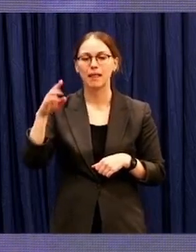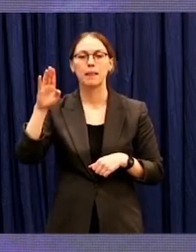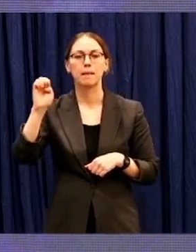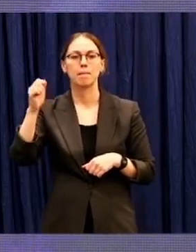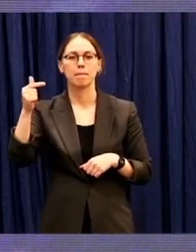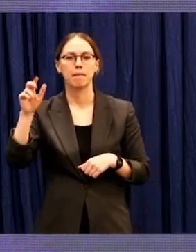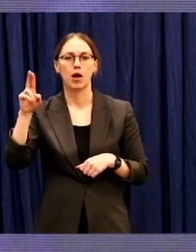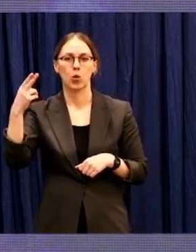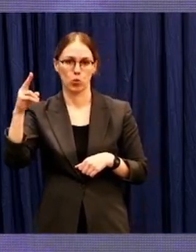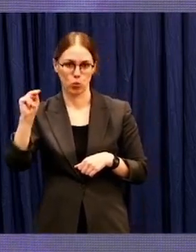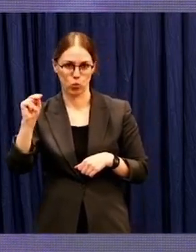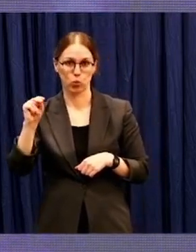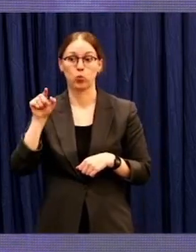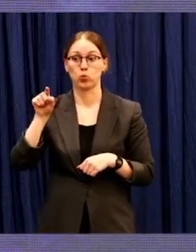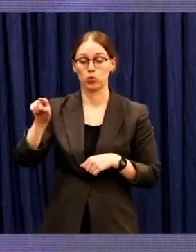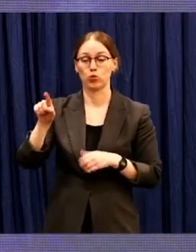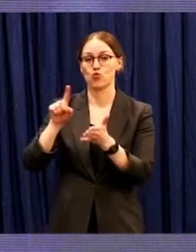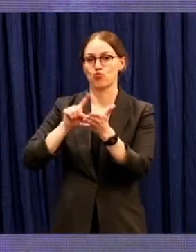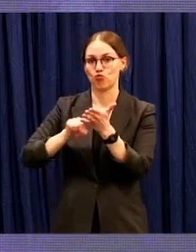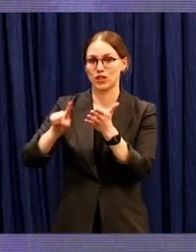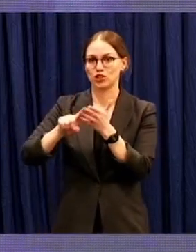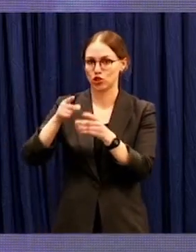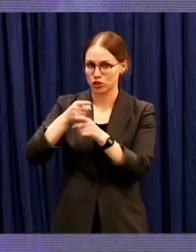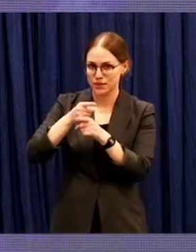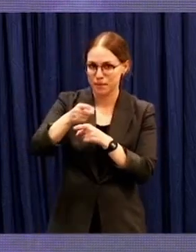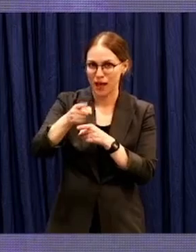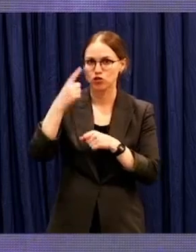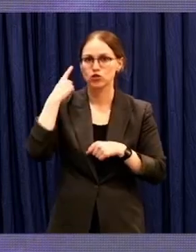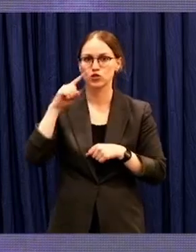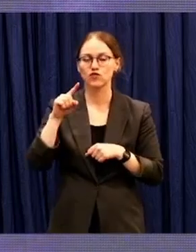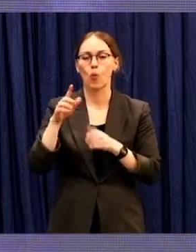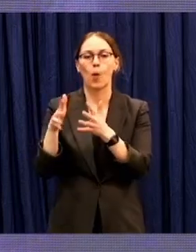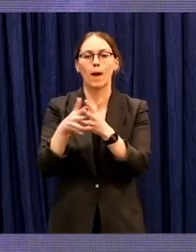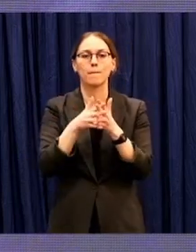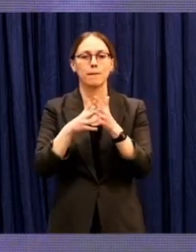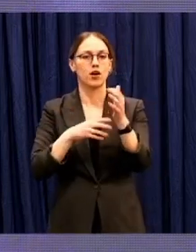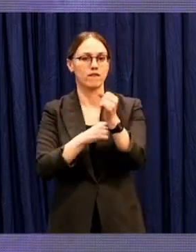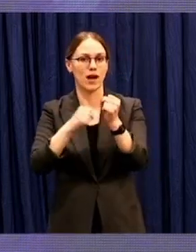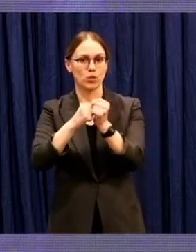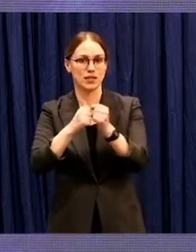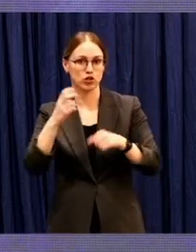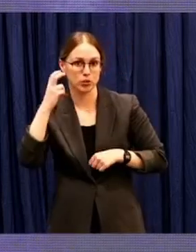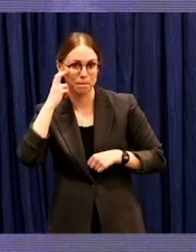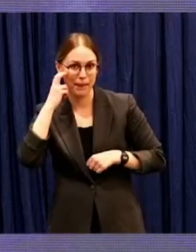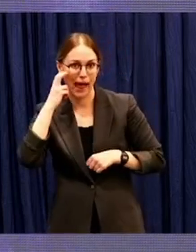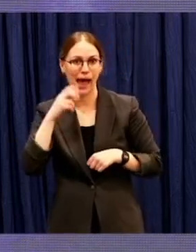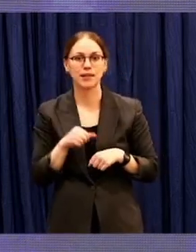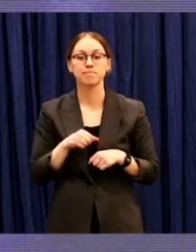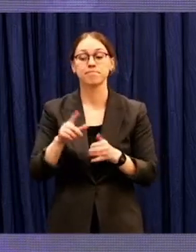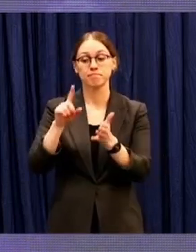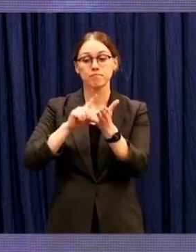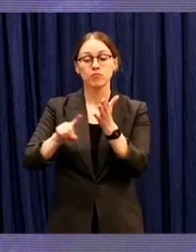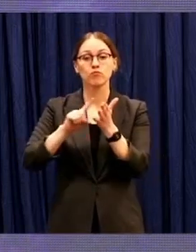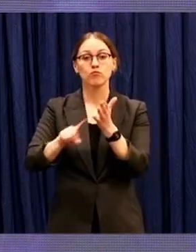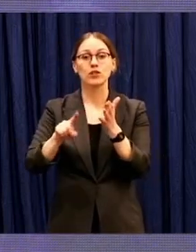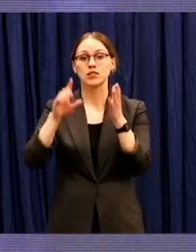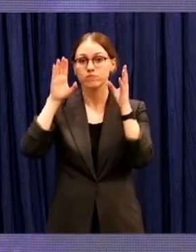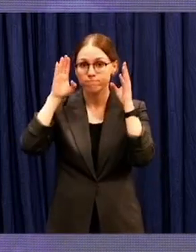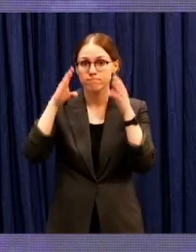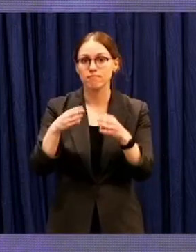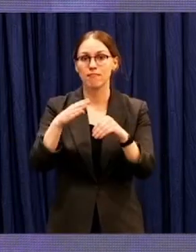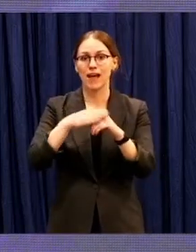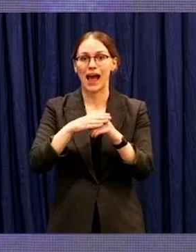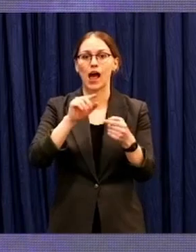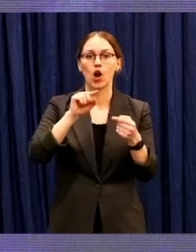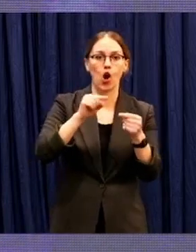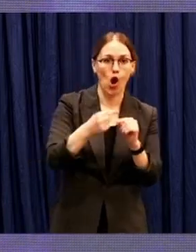the American Foundation for the Blind. She conducts research with AFB to harms, biases, and